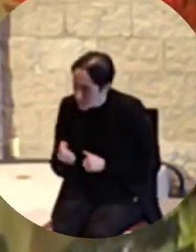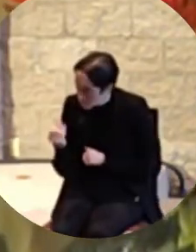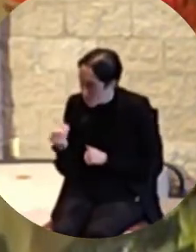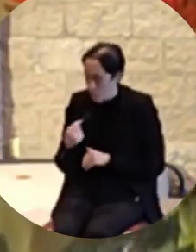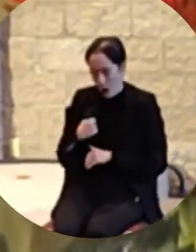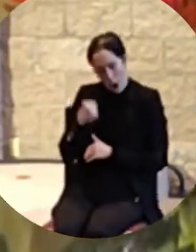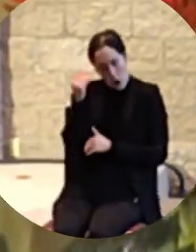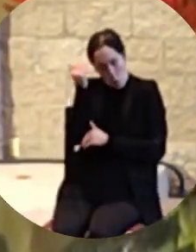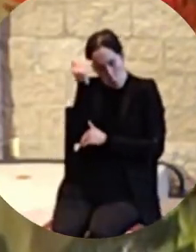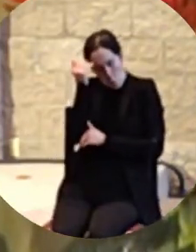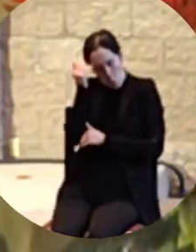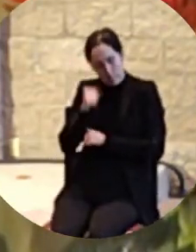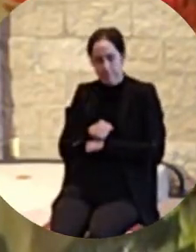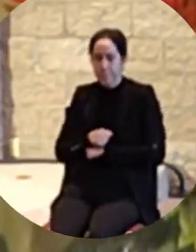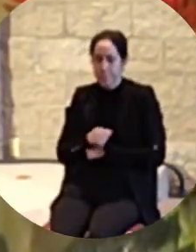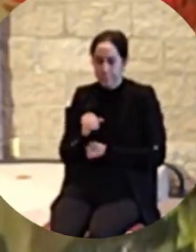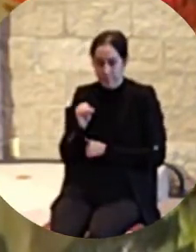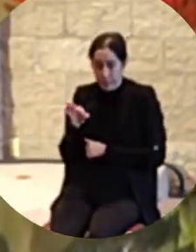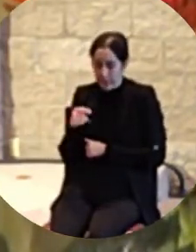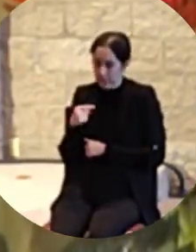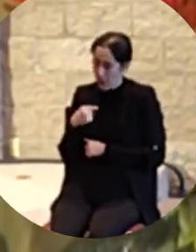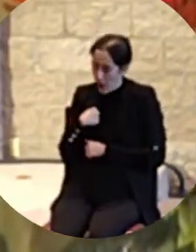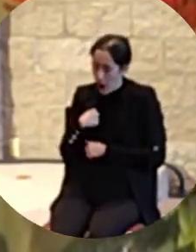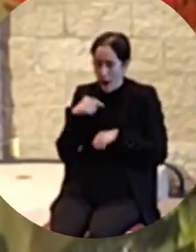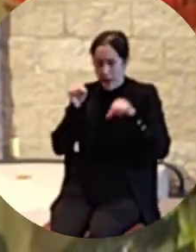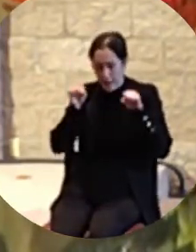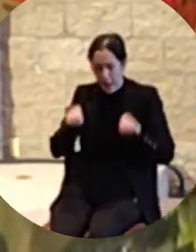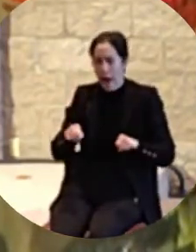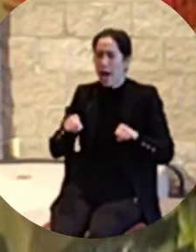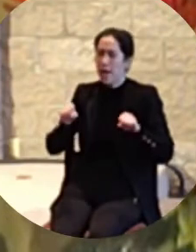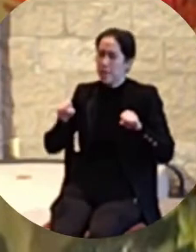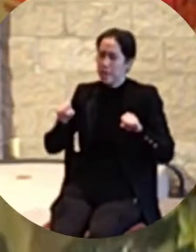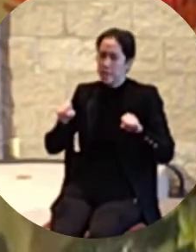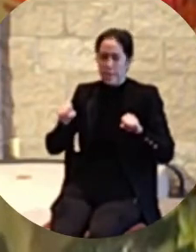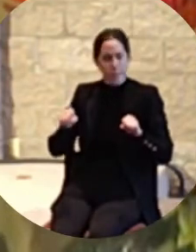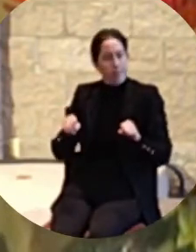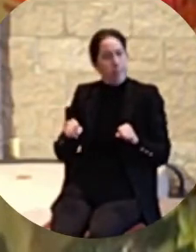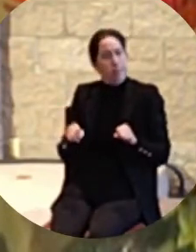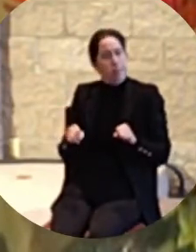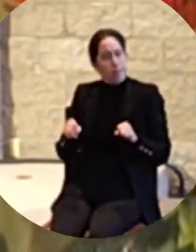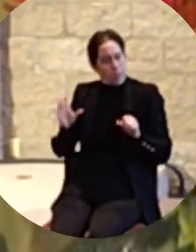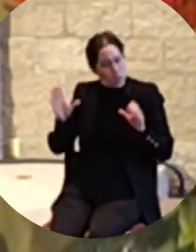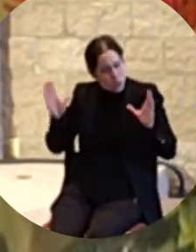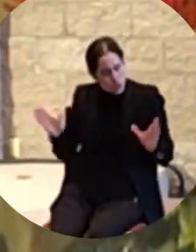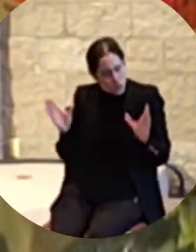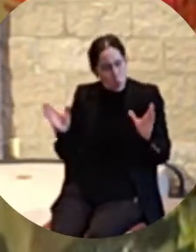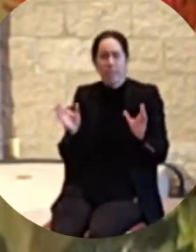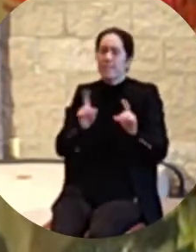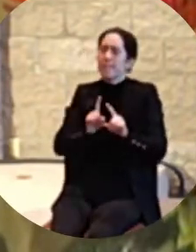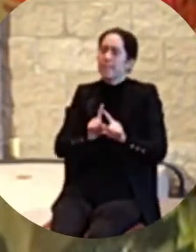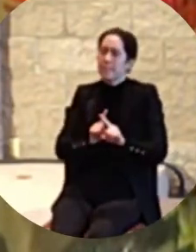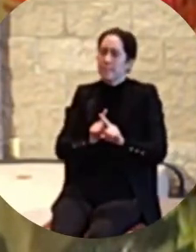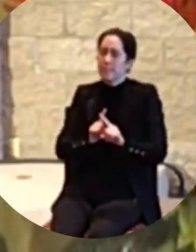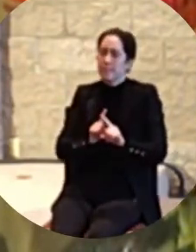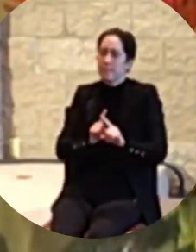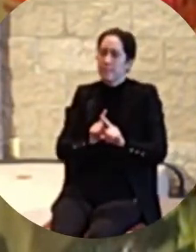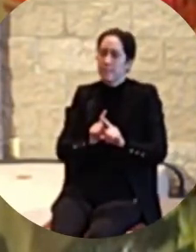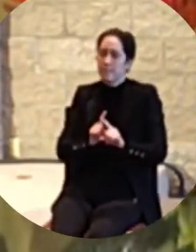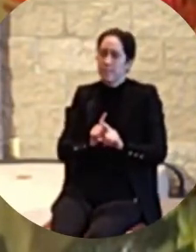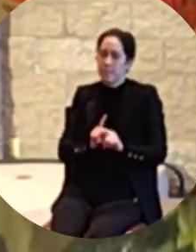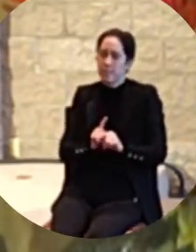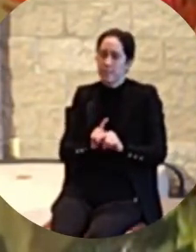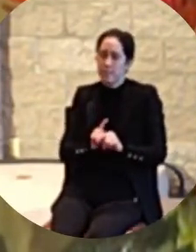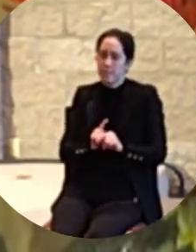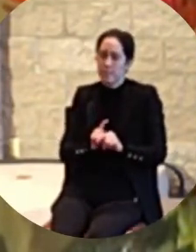think that I can do it differently or choose not to carry out those procedures that's